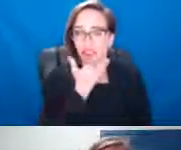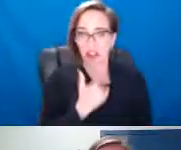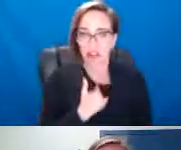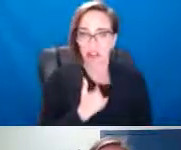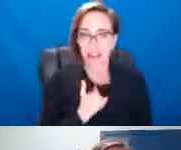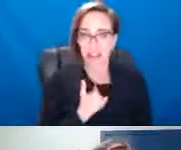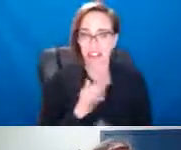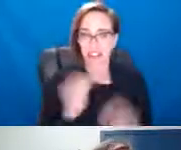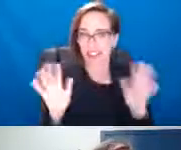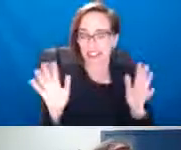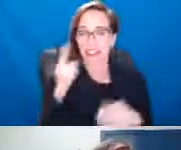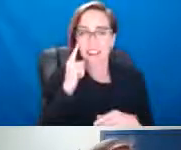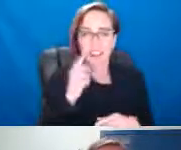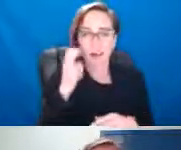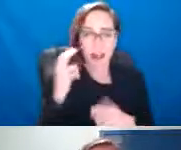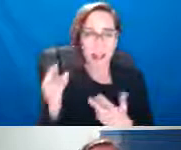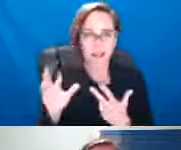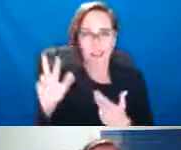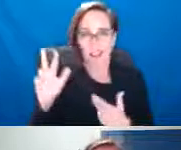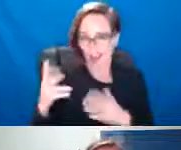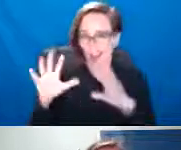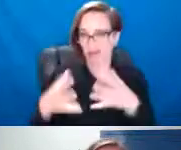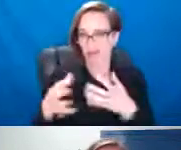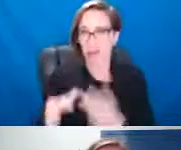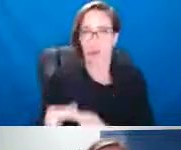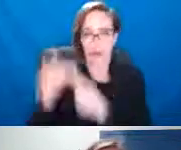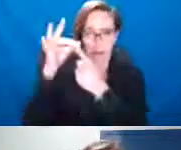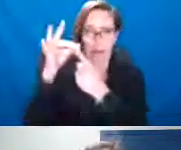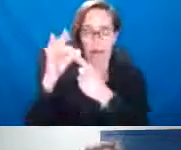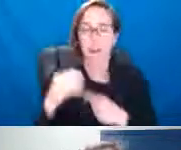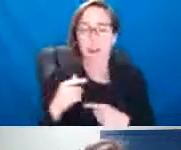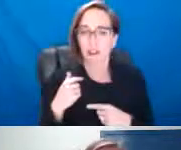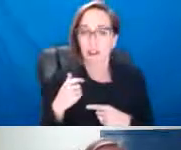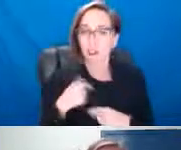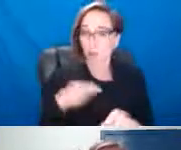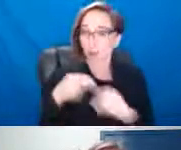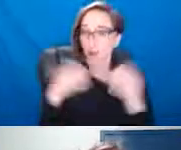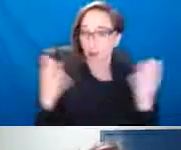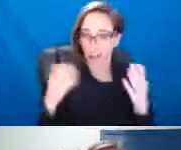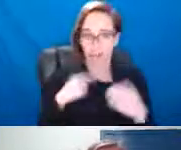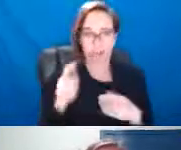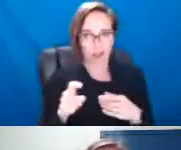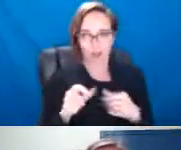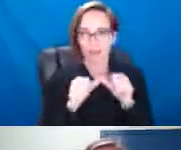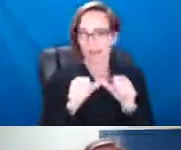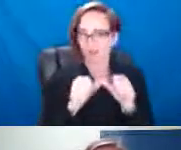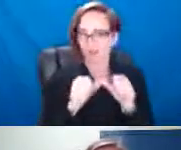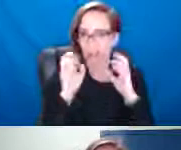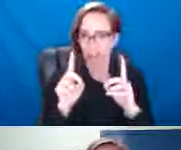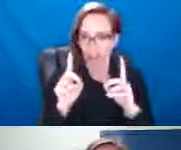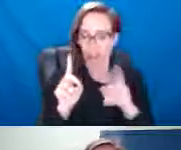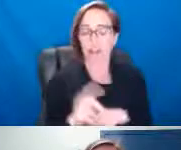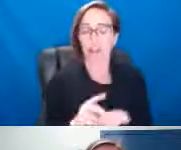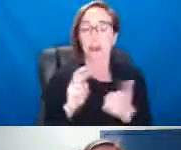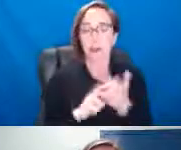So when I came here, of course, we were required to do continuing education. I have had the opportunity